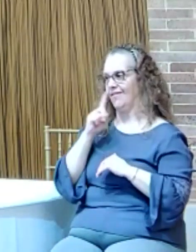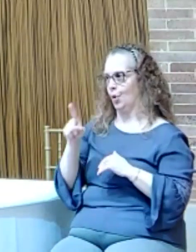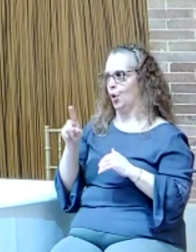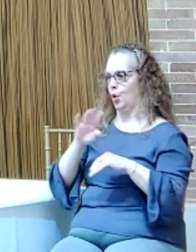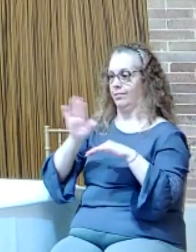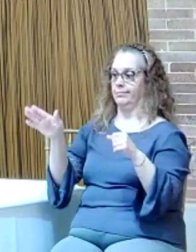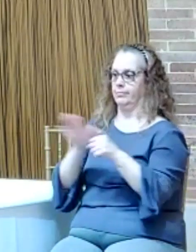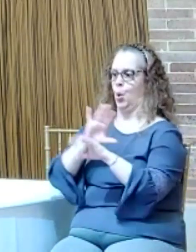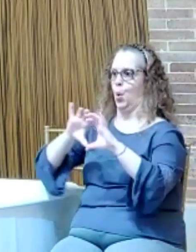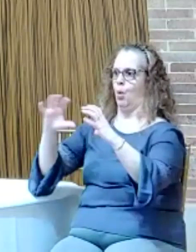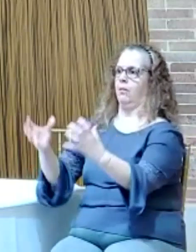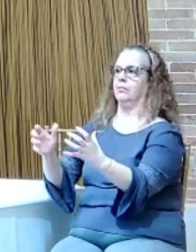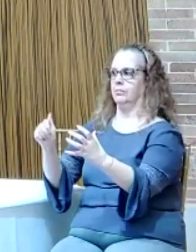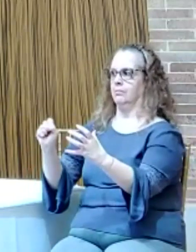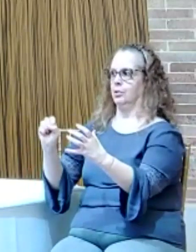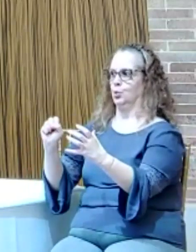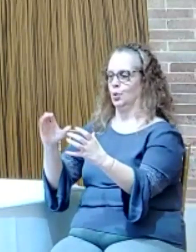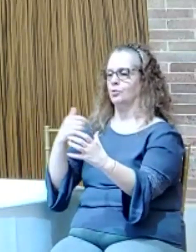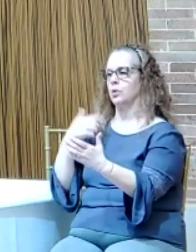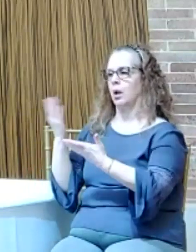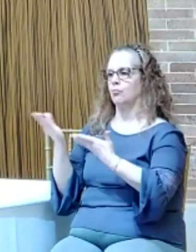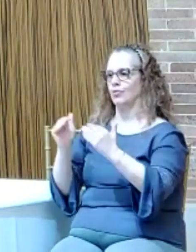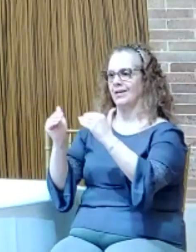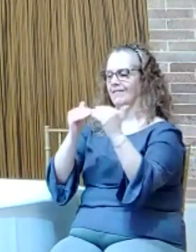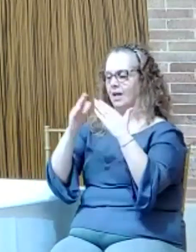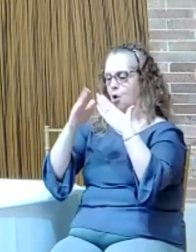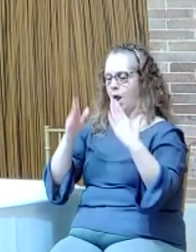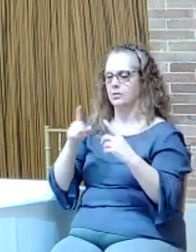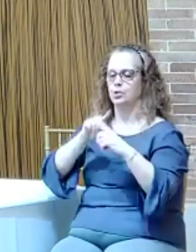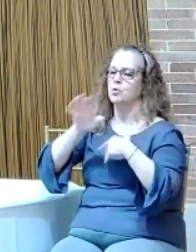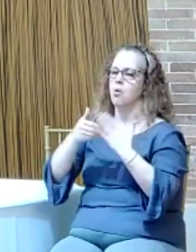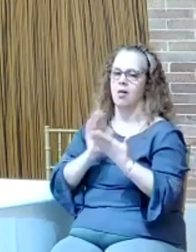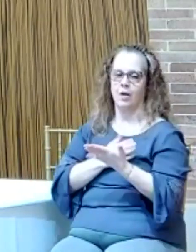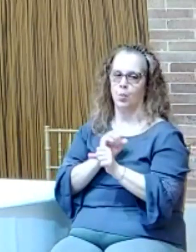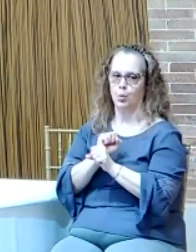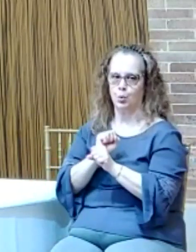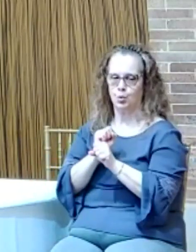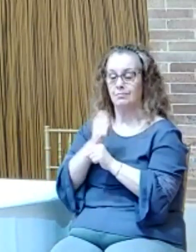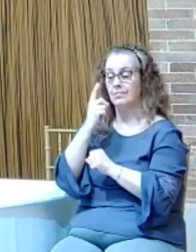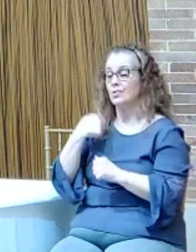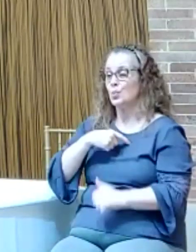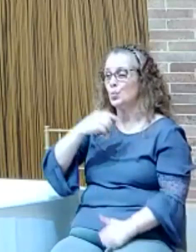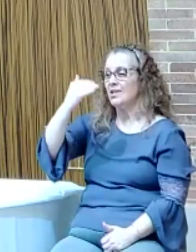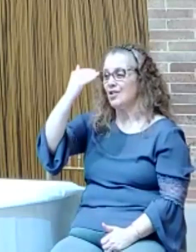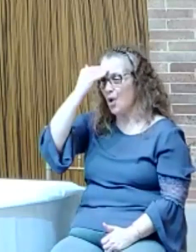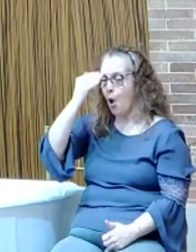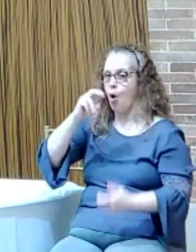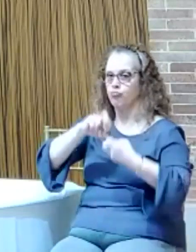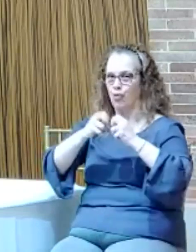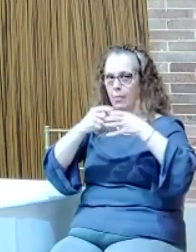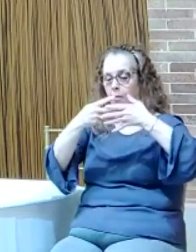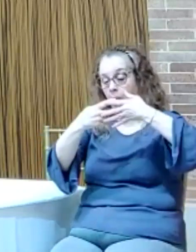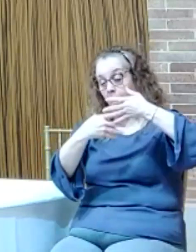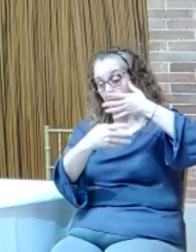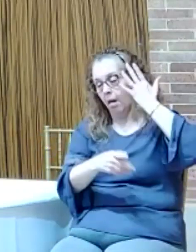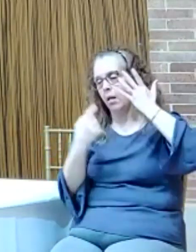Association I'm bringing fair housing policy to all of our work because we we know these issues are there with in mortgage Finance we